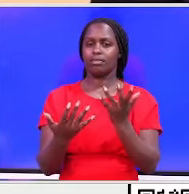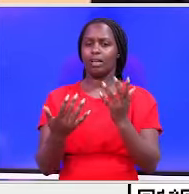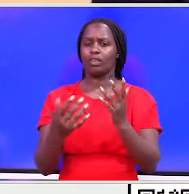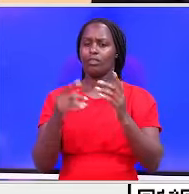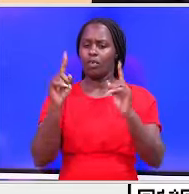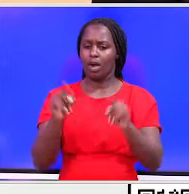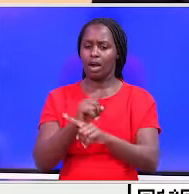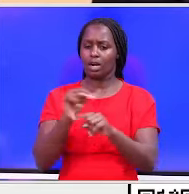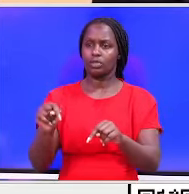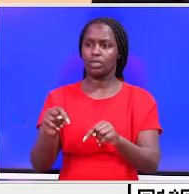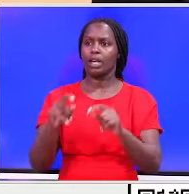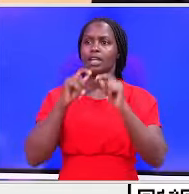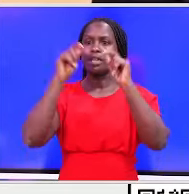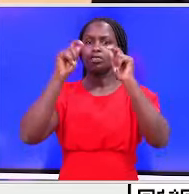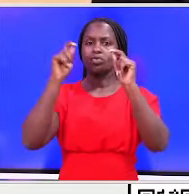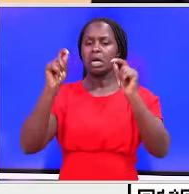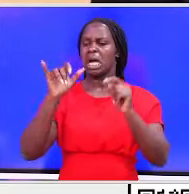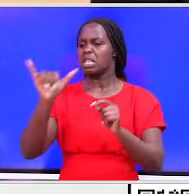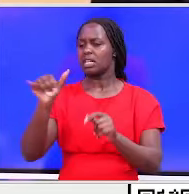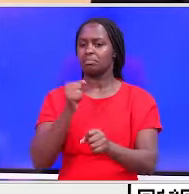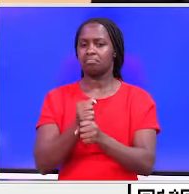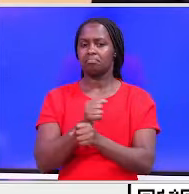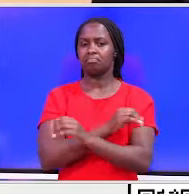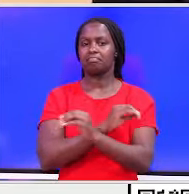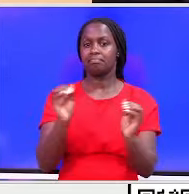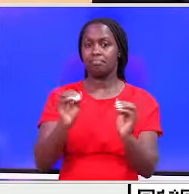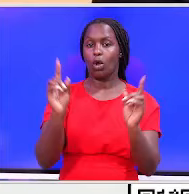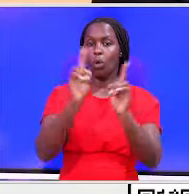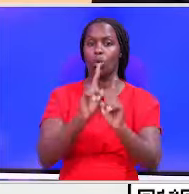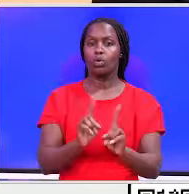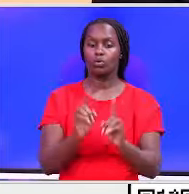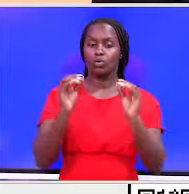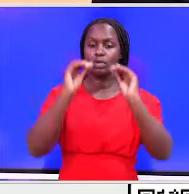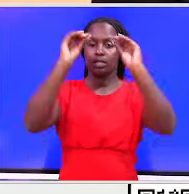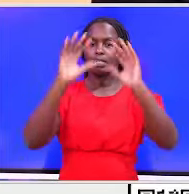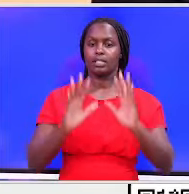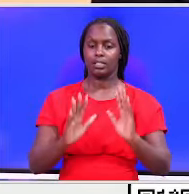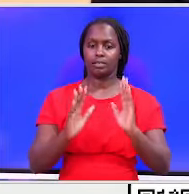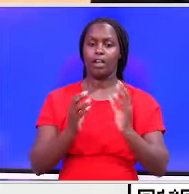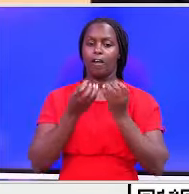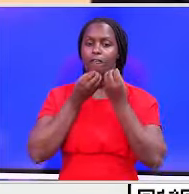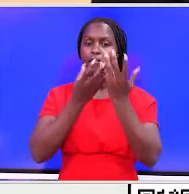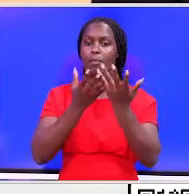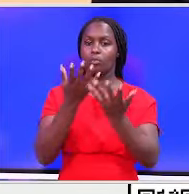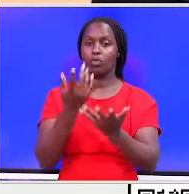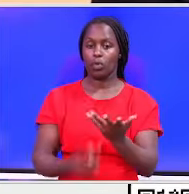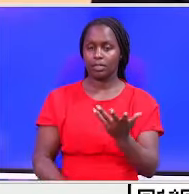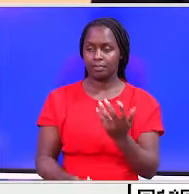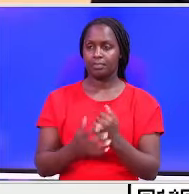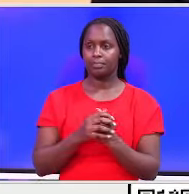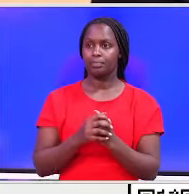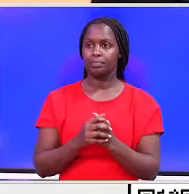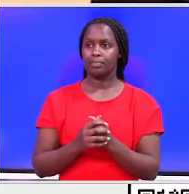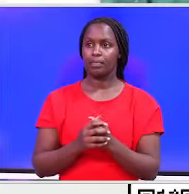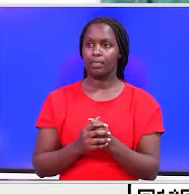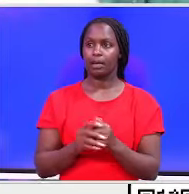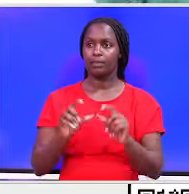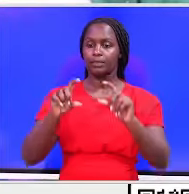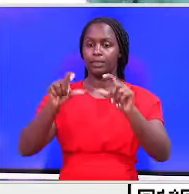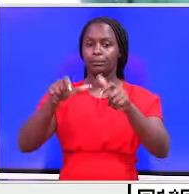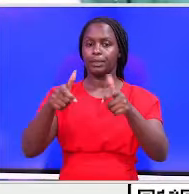was never done. It was brought to the teachers' attention from the